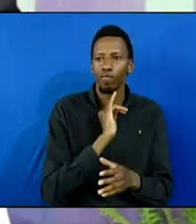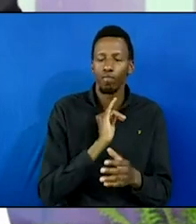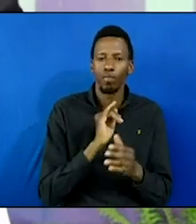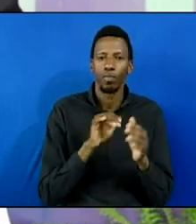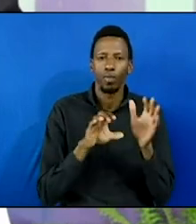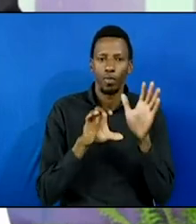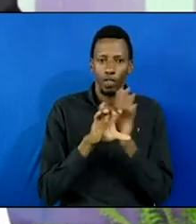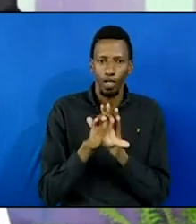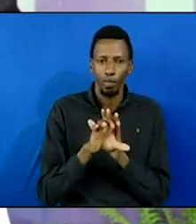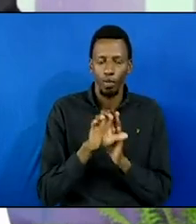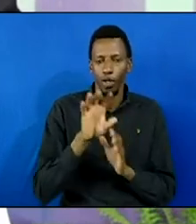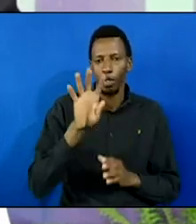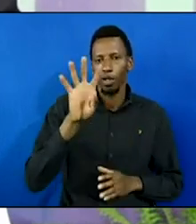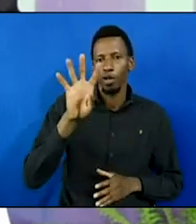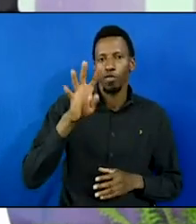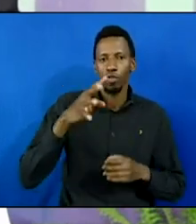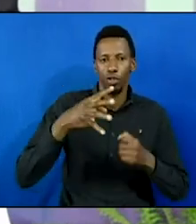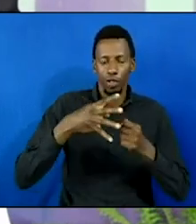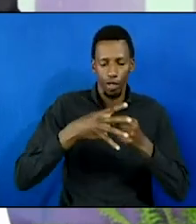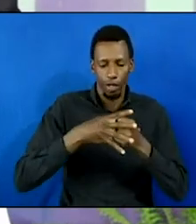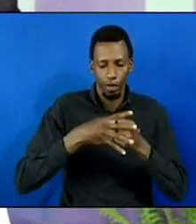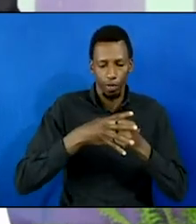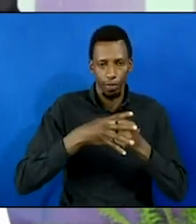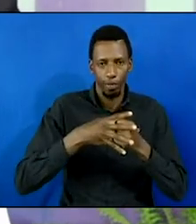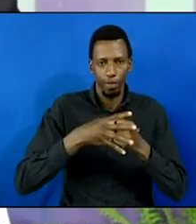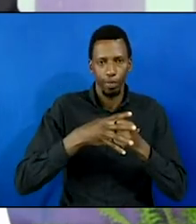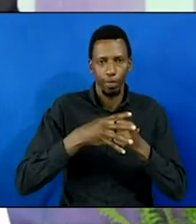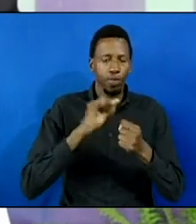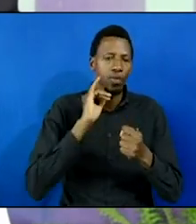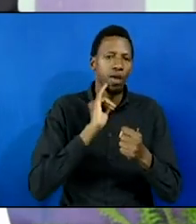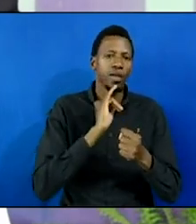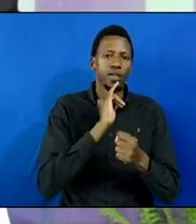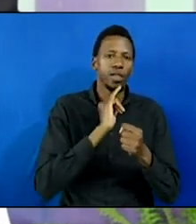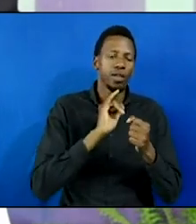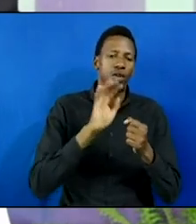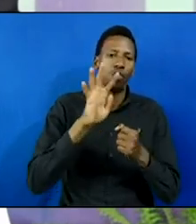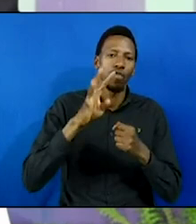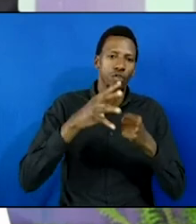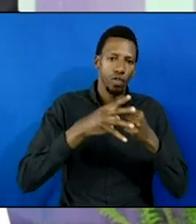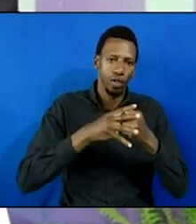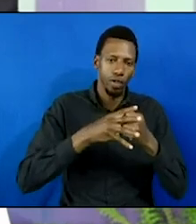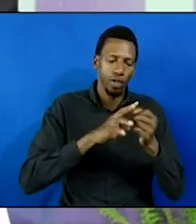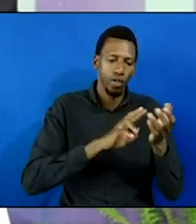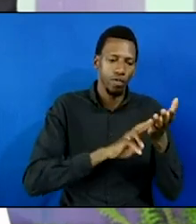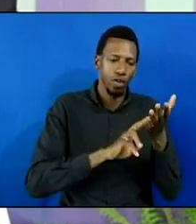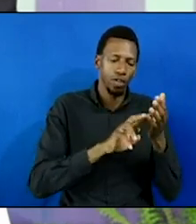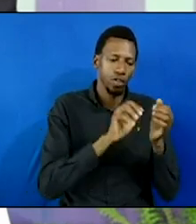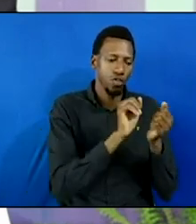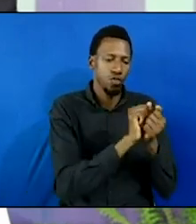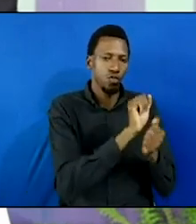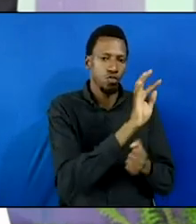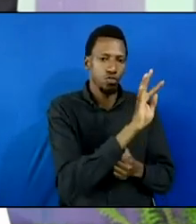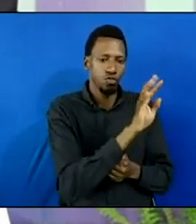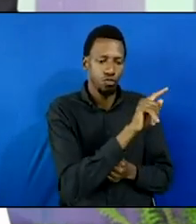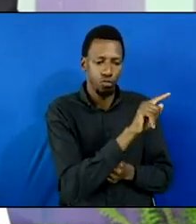Isaiah chapter 49 and verse 14 to 17.